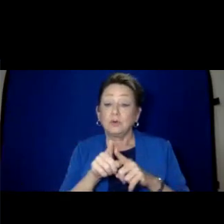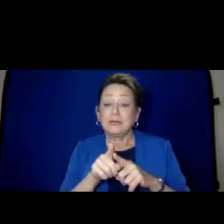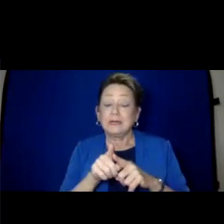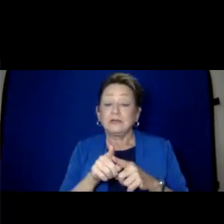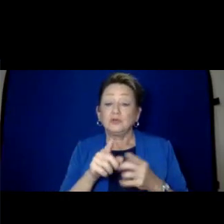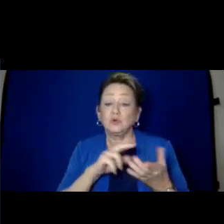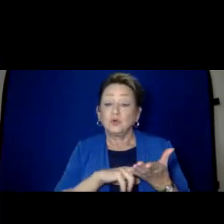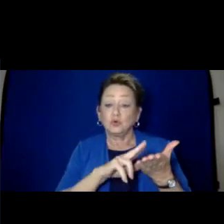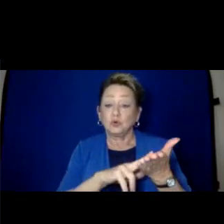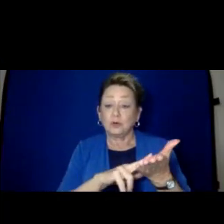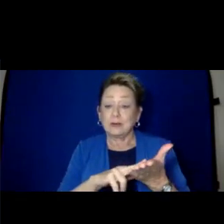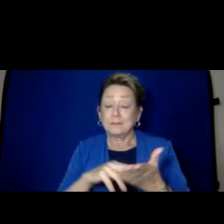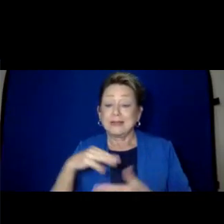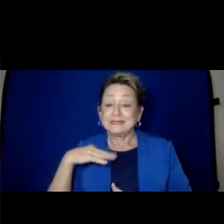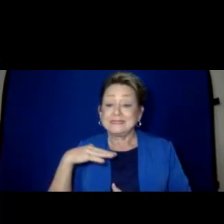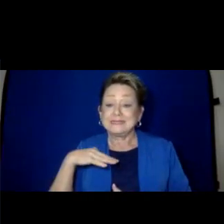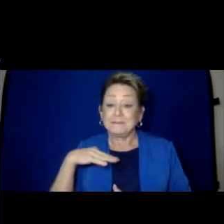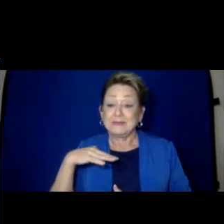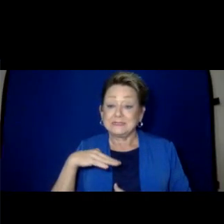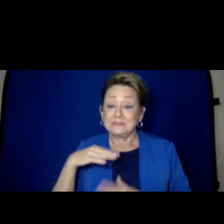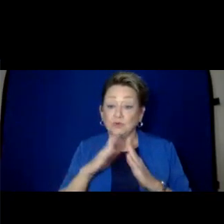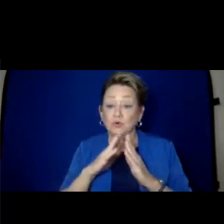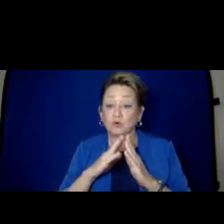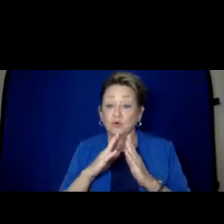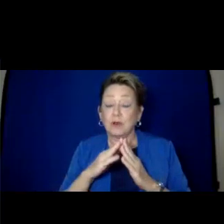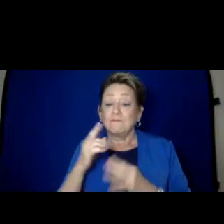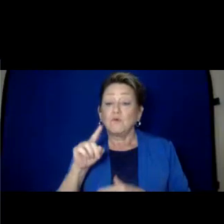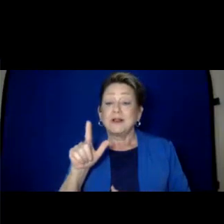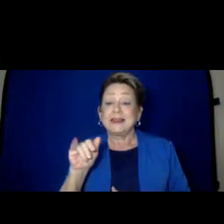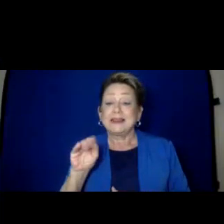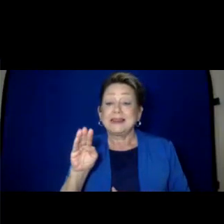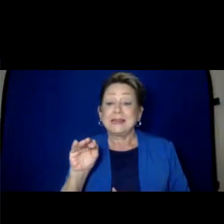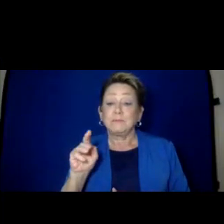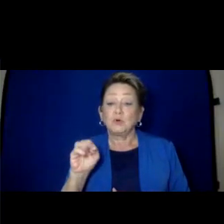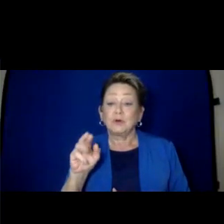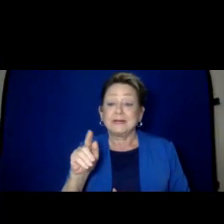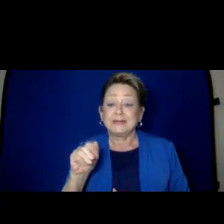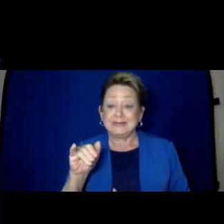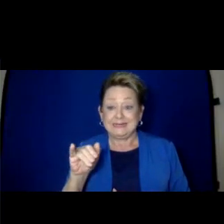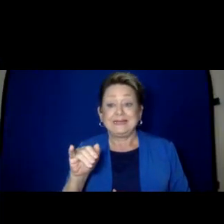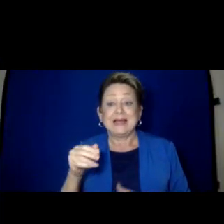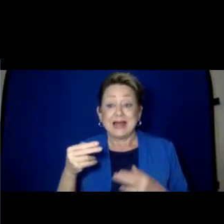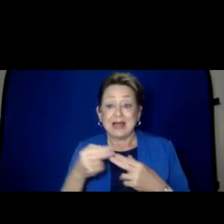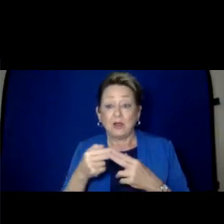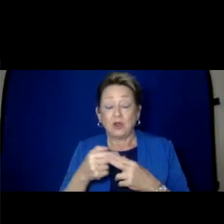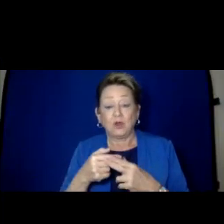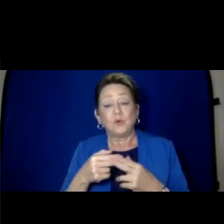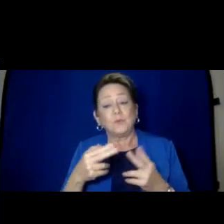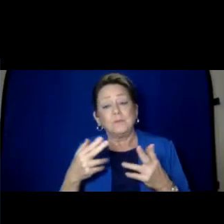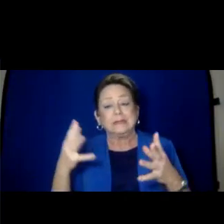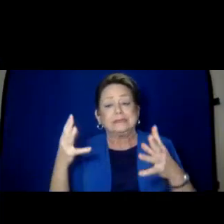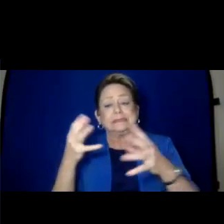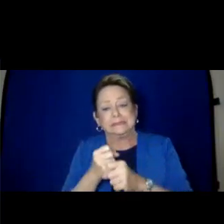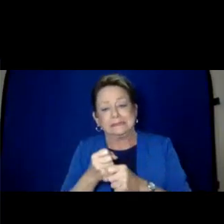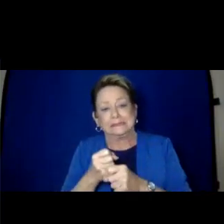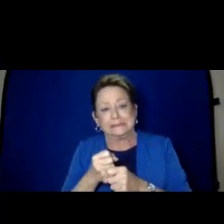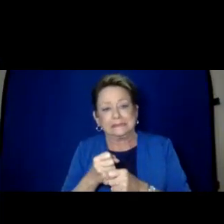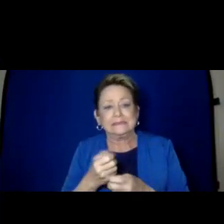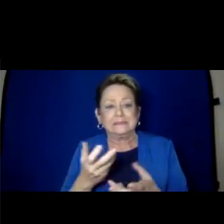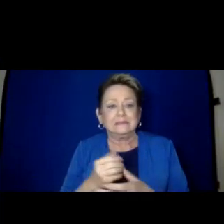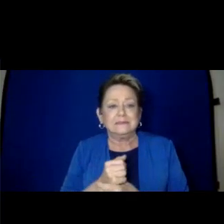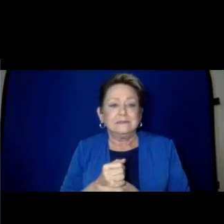the city's completion of its planned Liberty Avenue Highway Safety Improvement Project, which is a mouthful, so we've been calling it the HSIP for